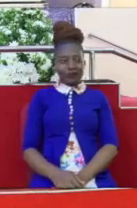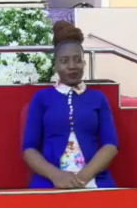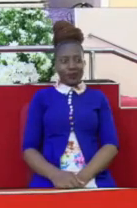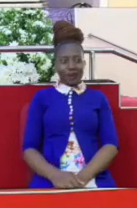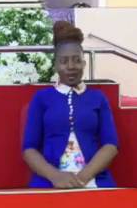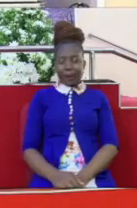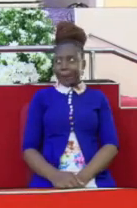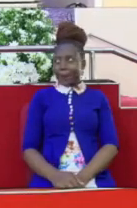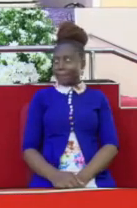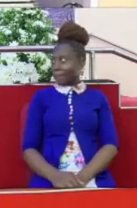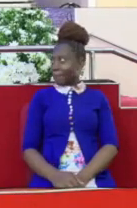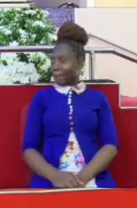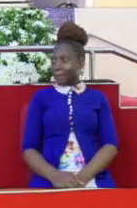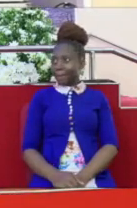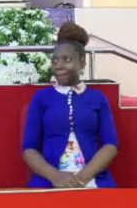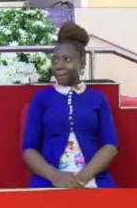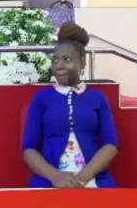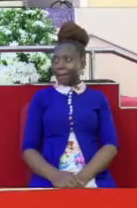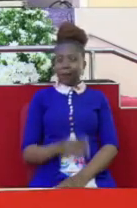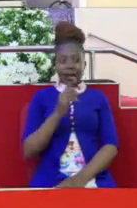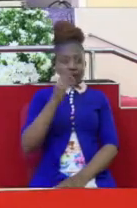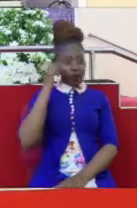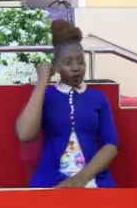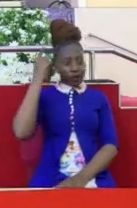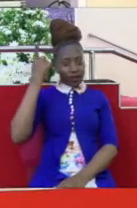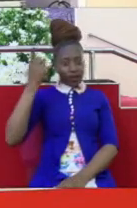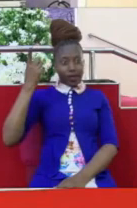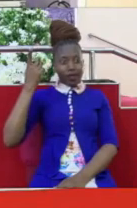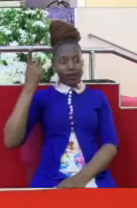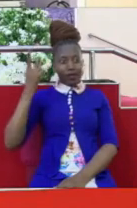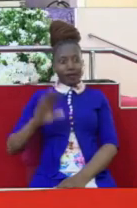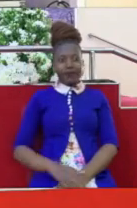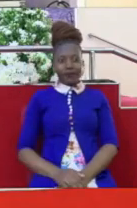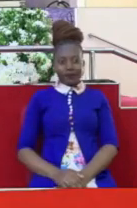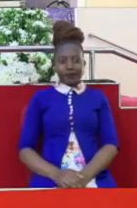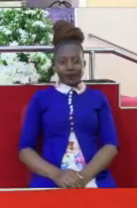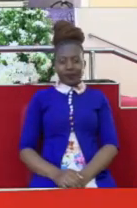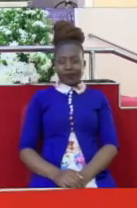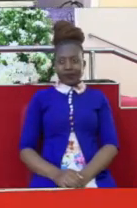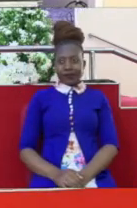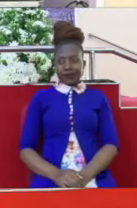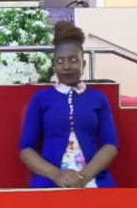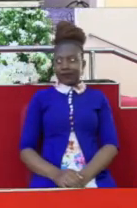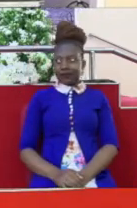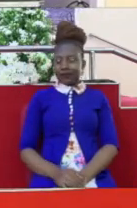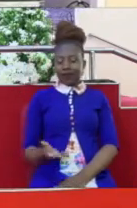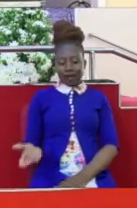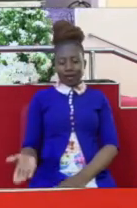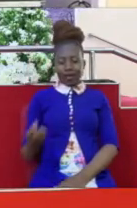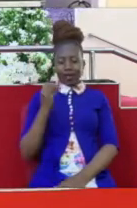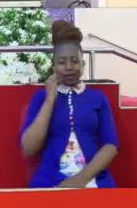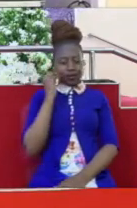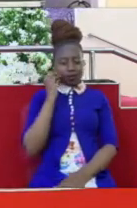Does this make sense to you? Je, hii inaleta maana kwenu? You can tell I'm at my home church. Unasema hapa ni sio kanisa yangu